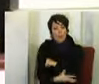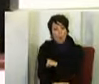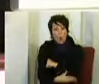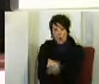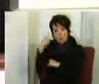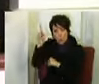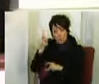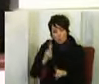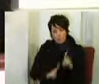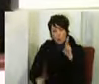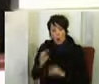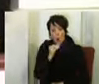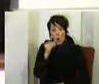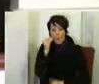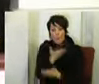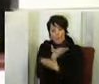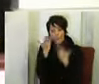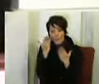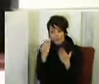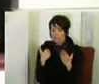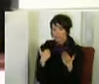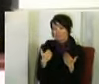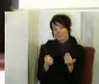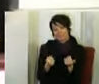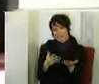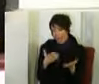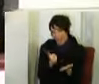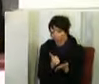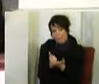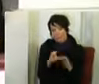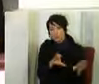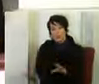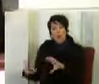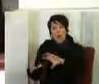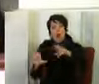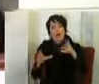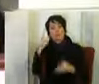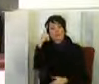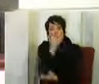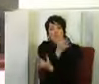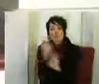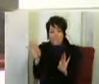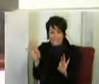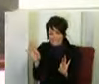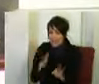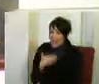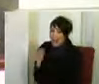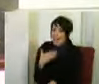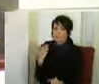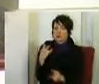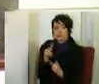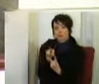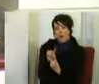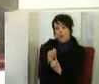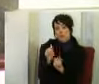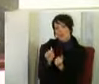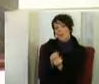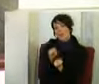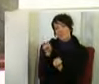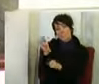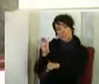are homeless in our community, for them to come and to do their laundry for free. So we're glad to be partnering with Holy Spirit